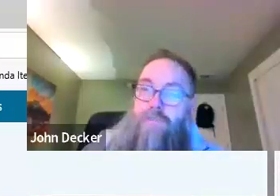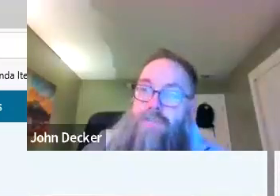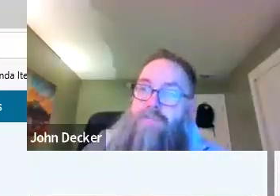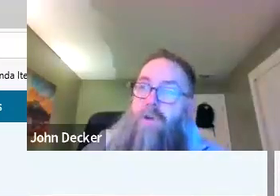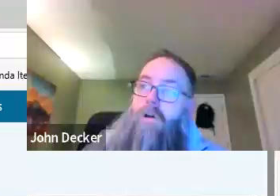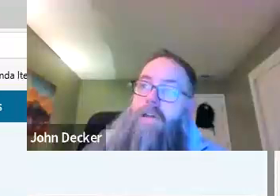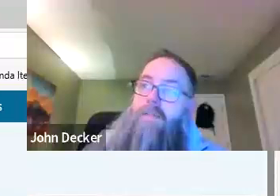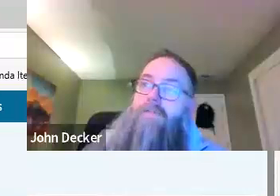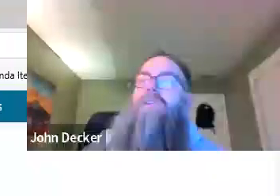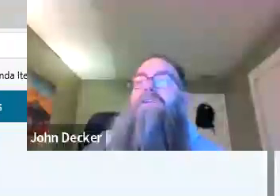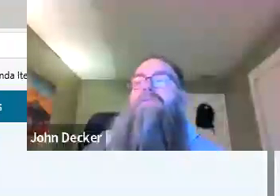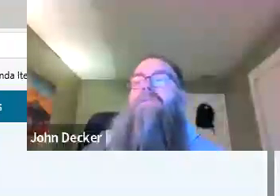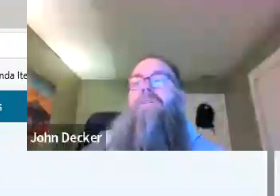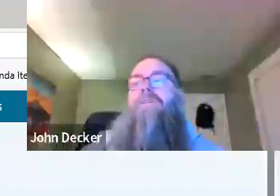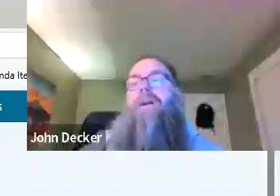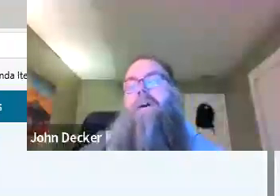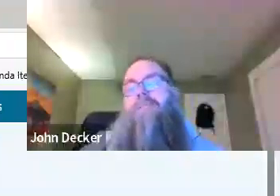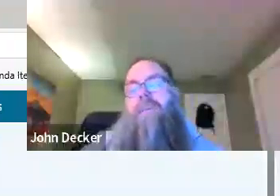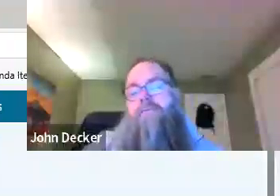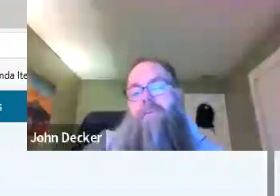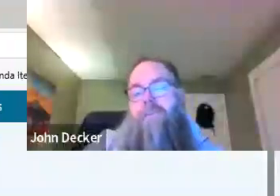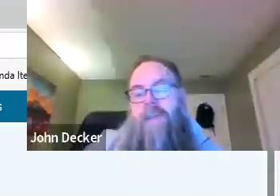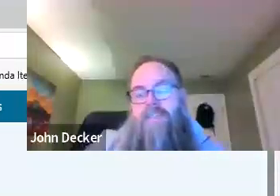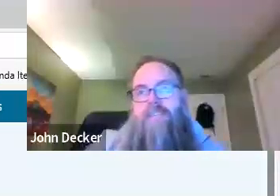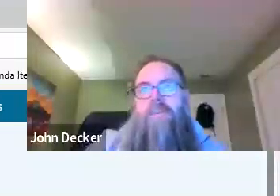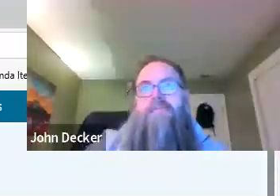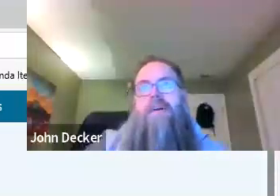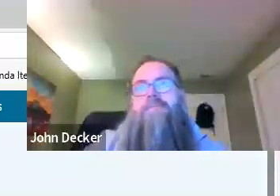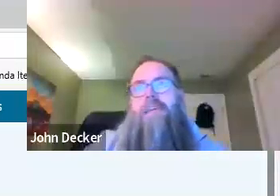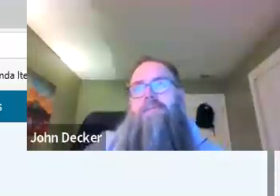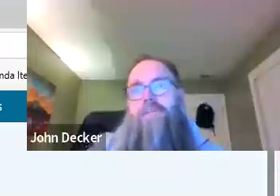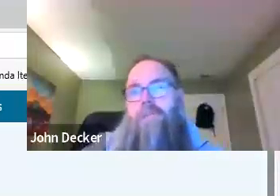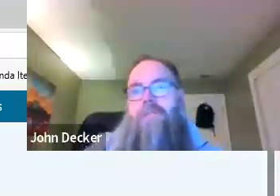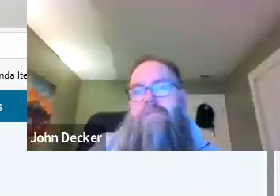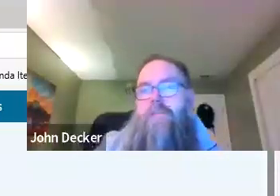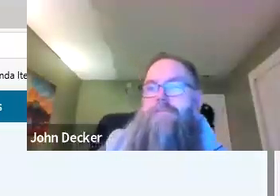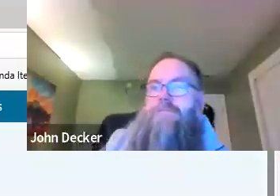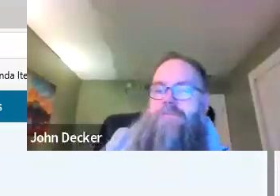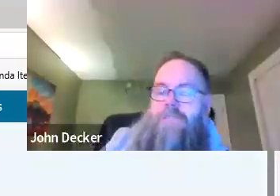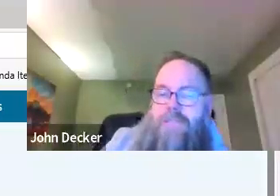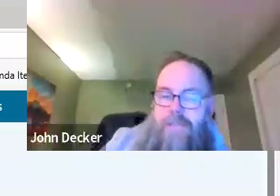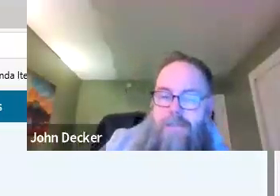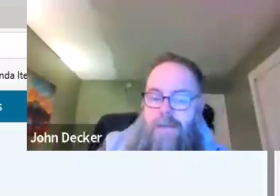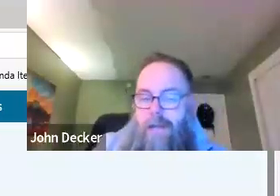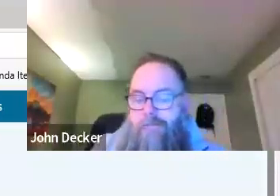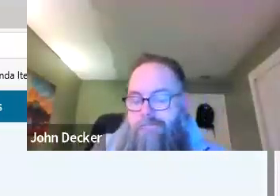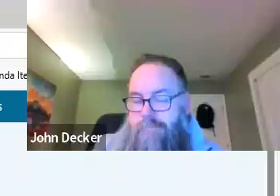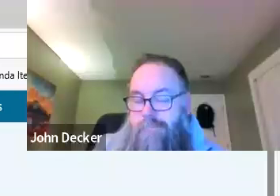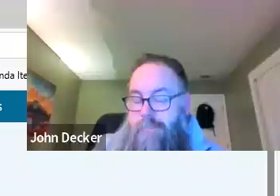have their resources for all Californians. We did get a brief HCBS update from the Department of Developmental